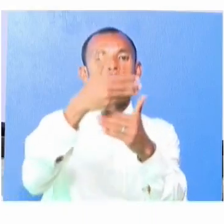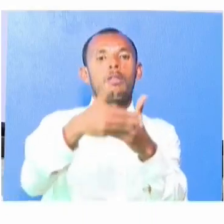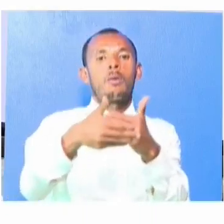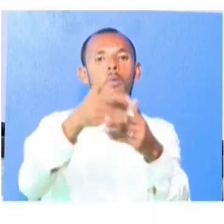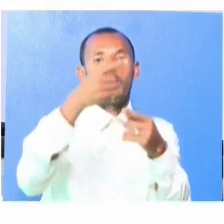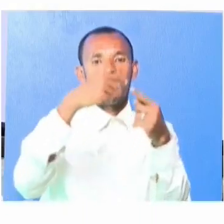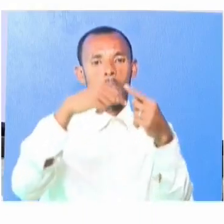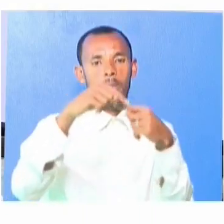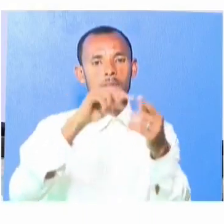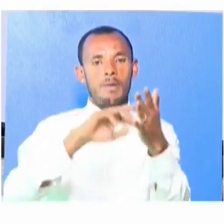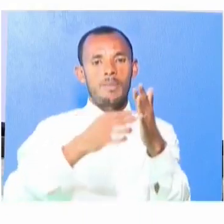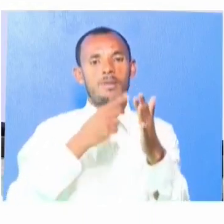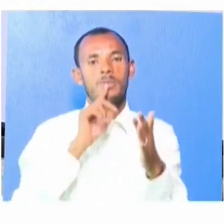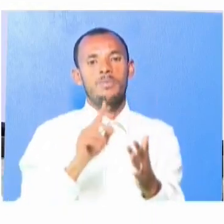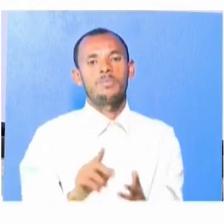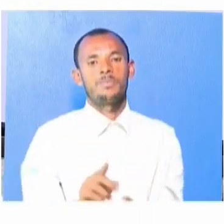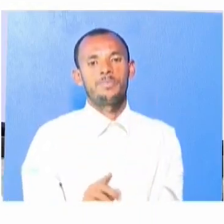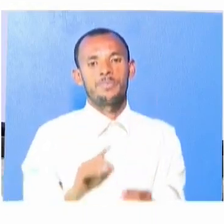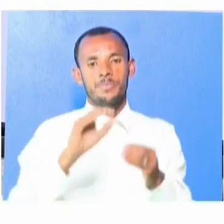Simply it is comes after.